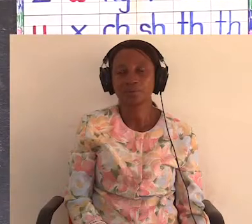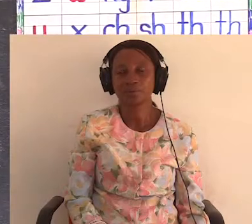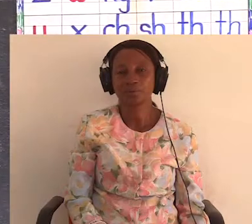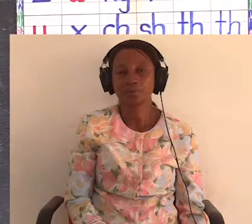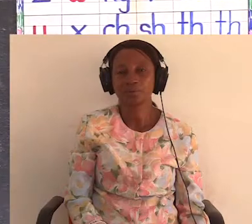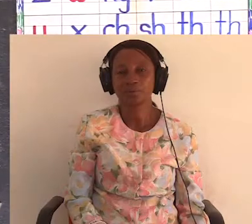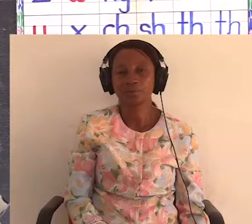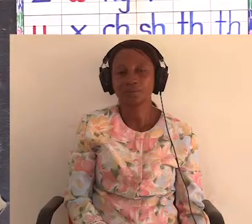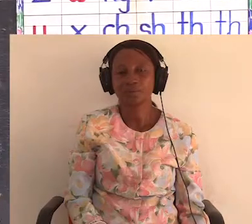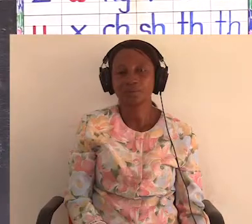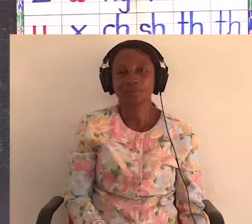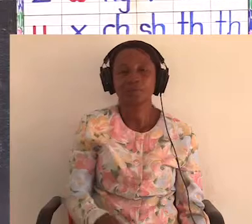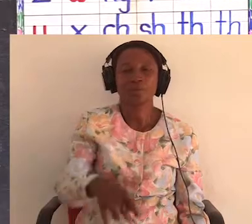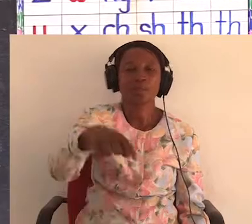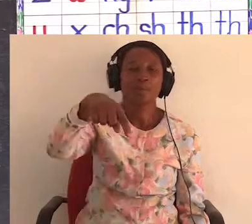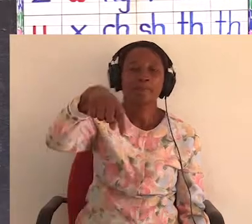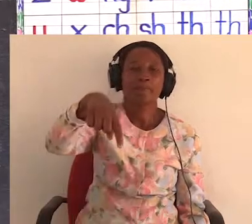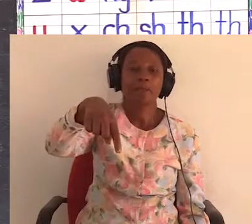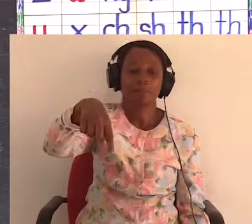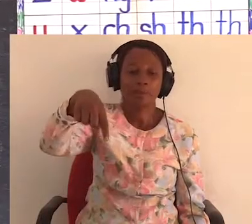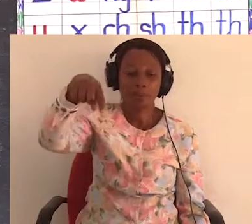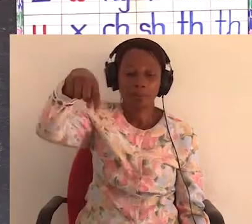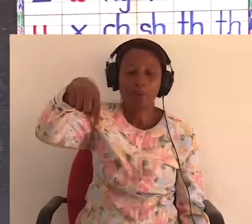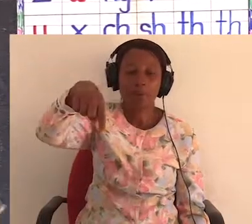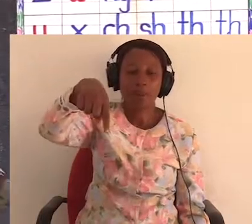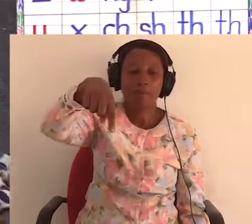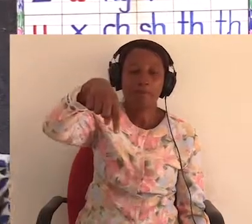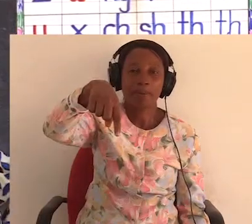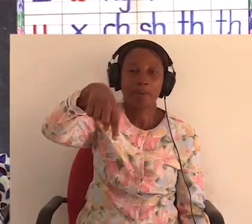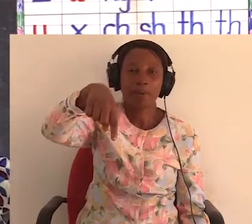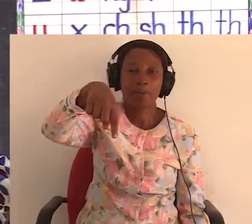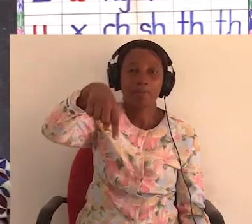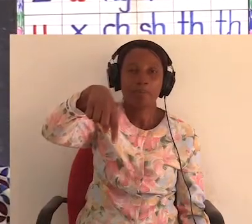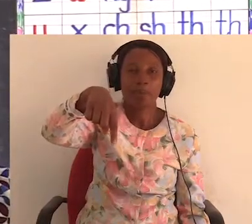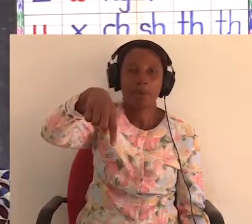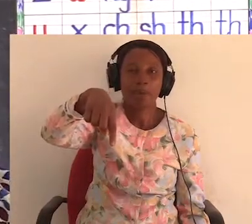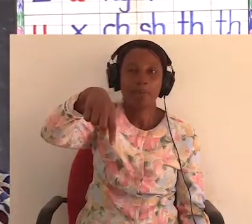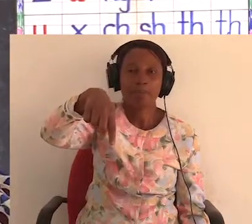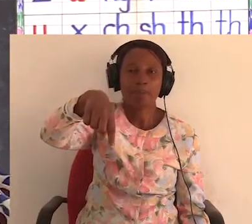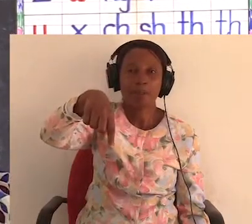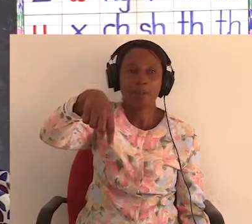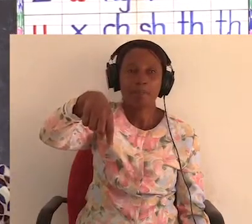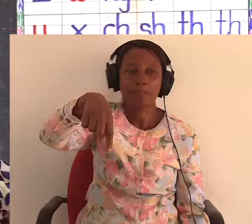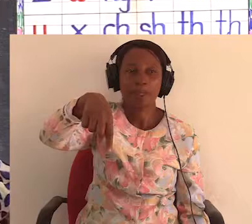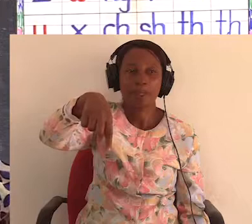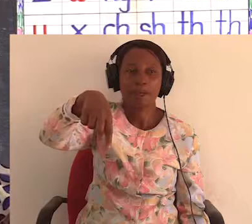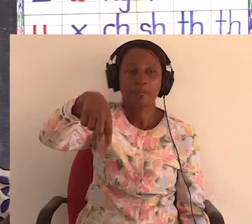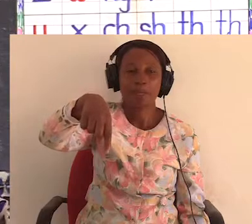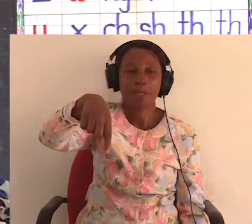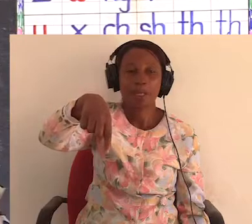And this other one, p, p, p, p,